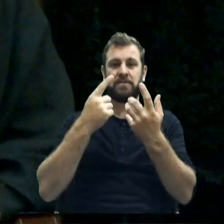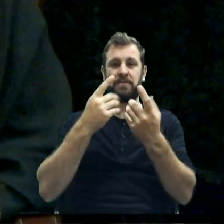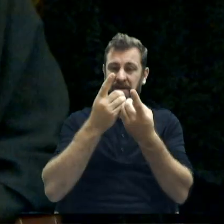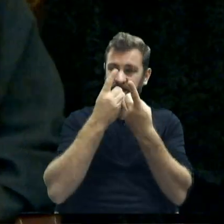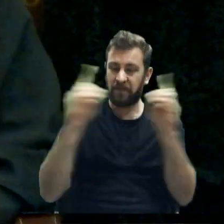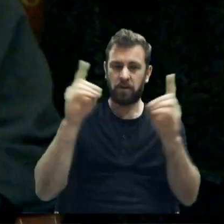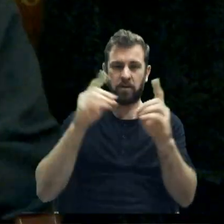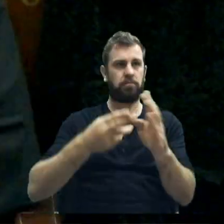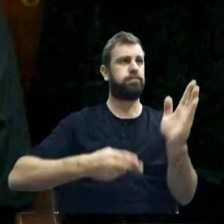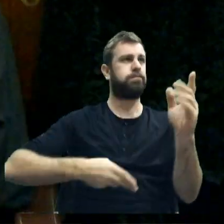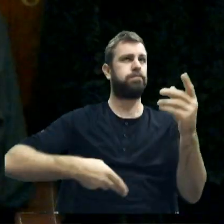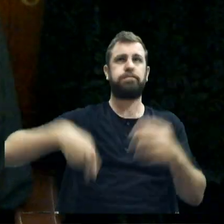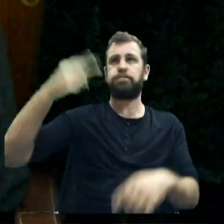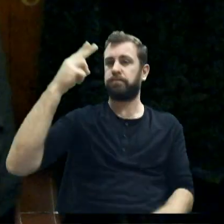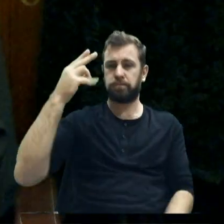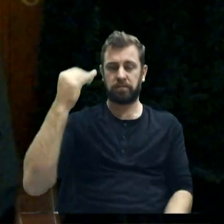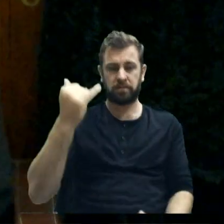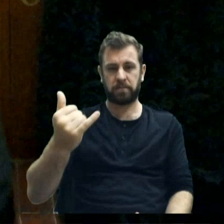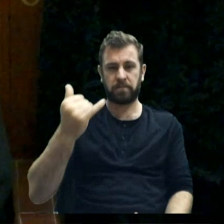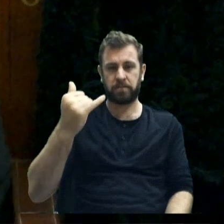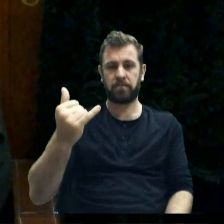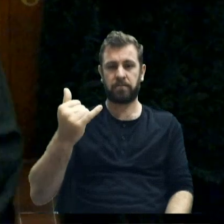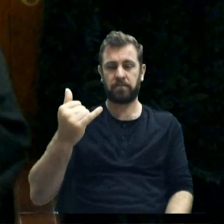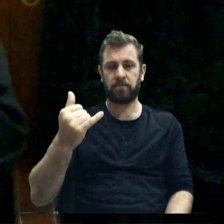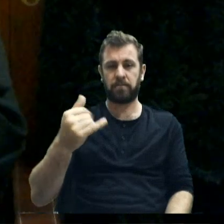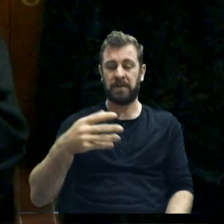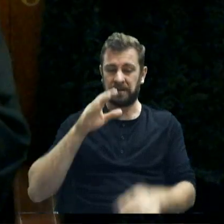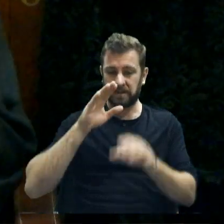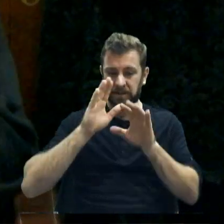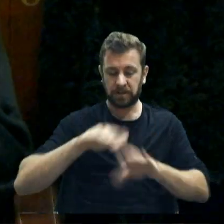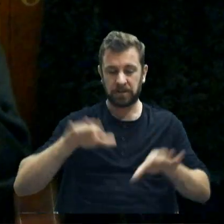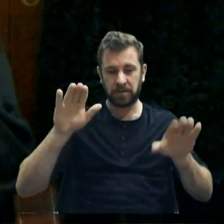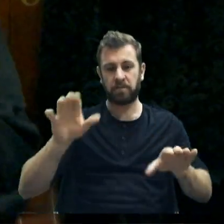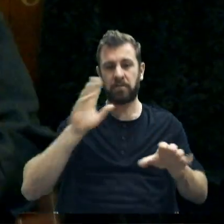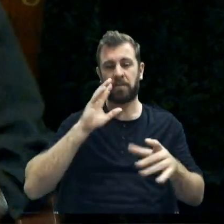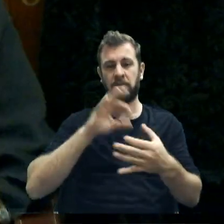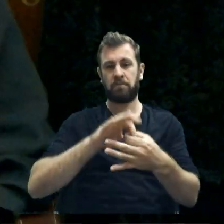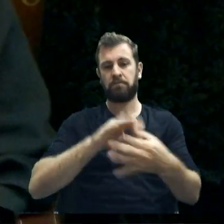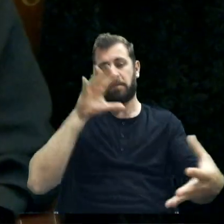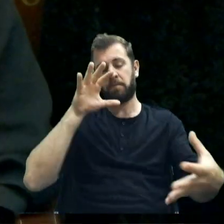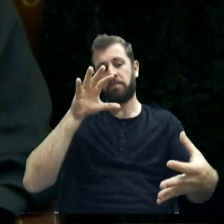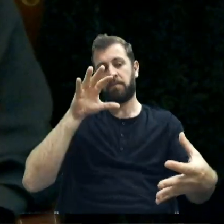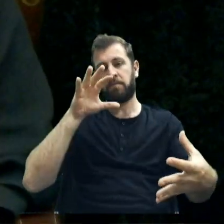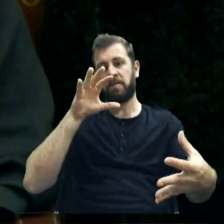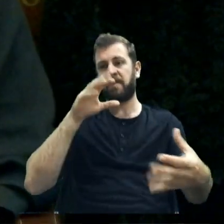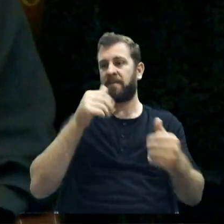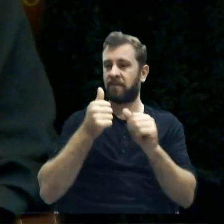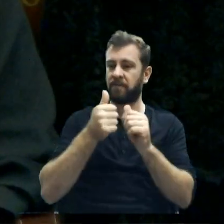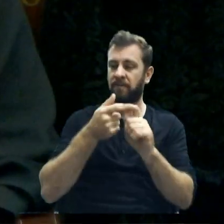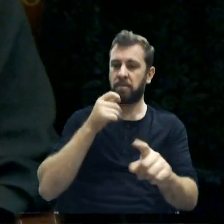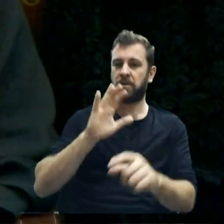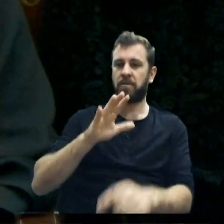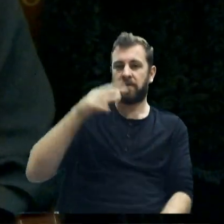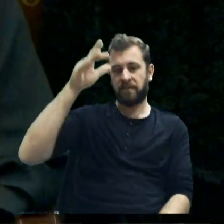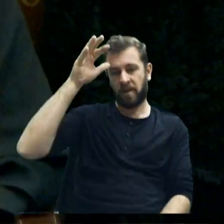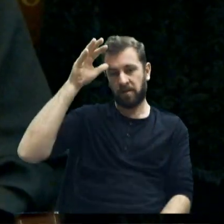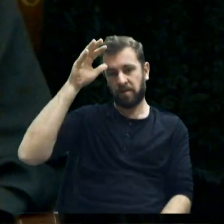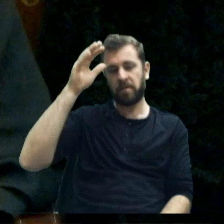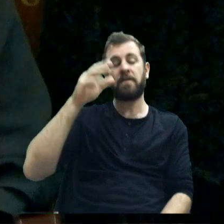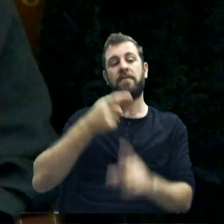up, and the children are absolutely having a distance away from their father, from their parents.